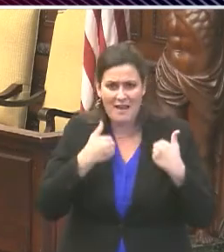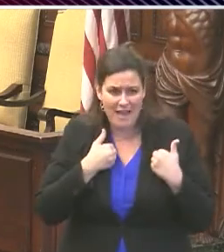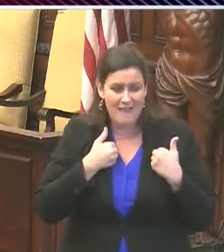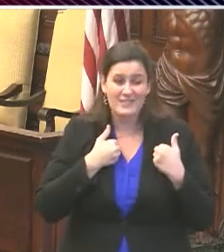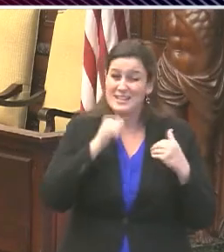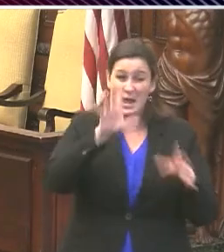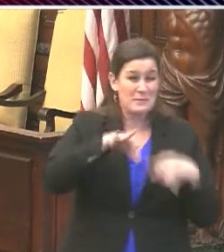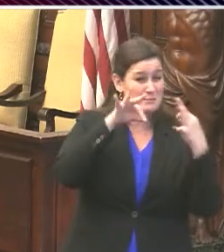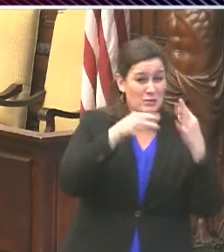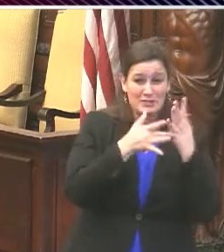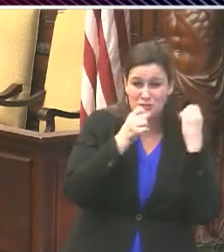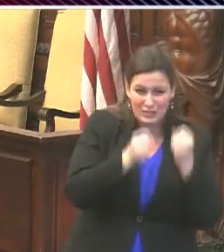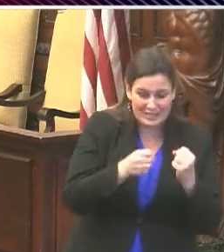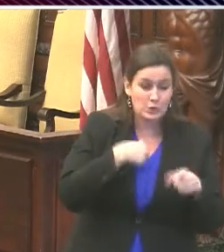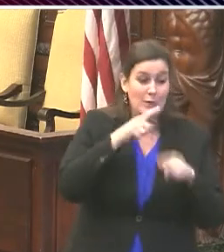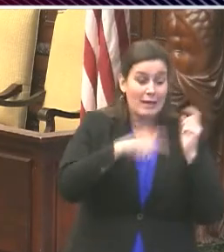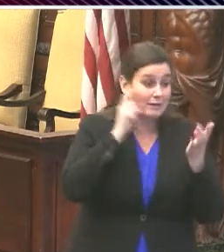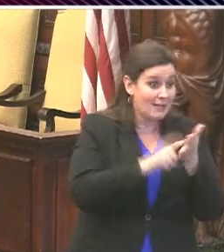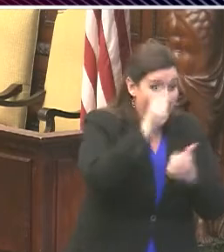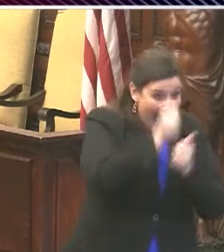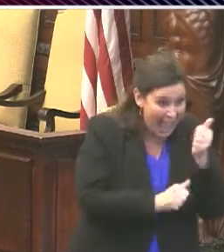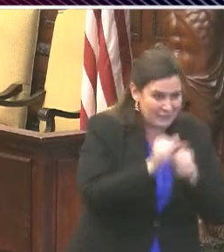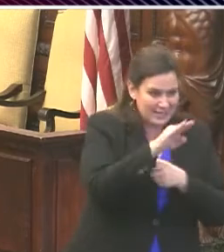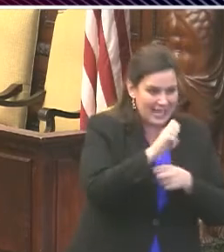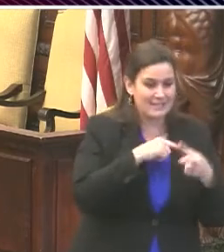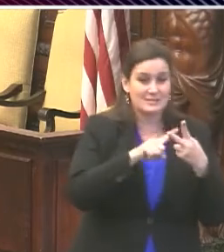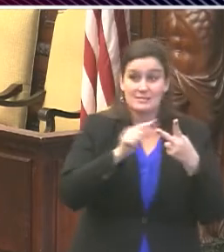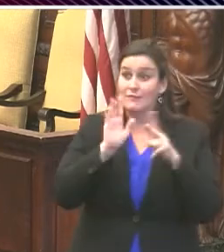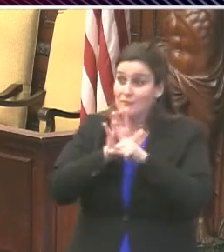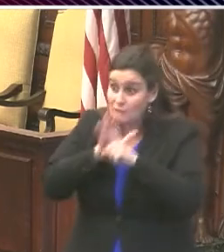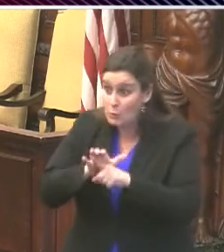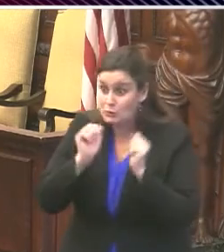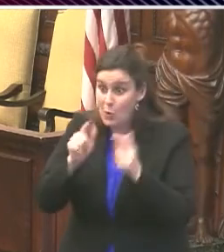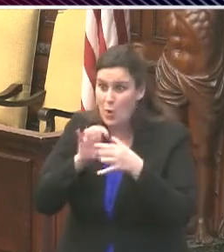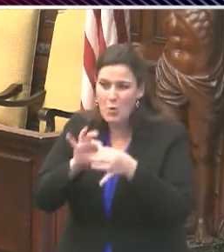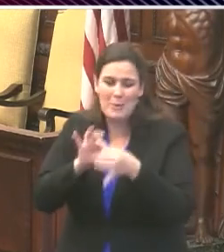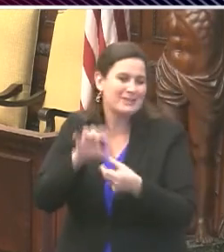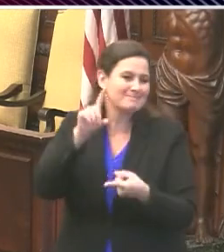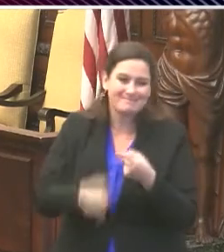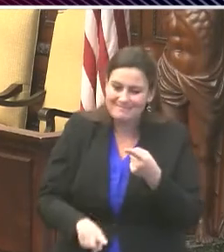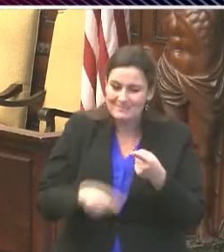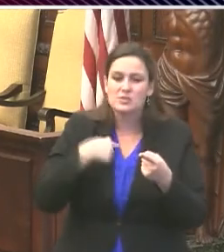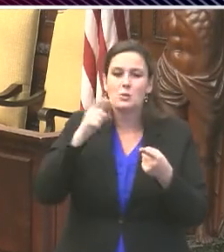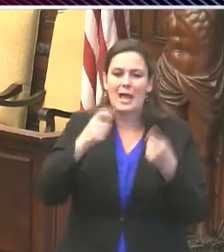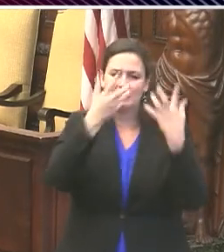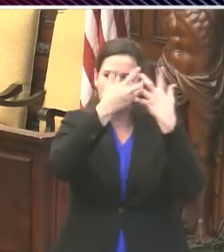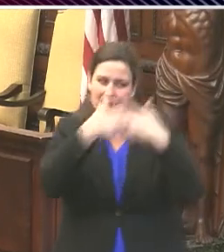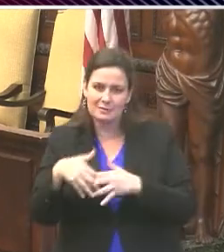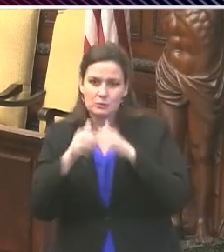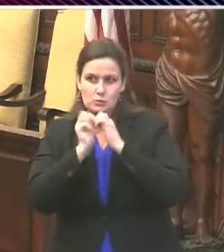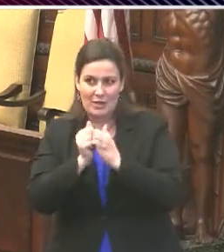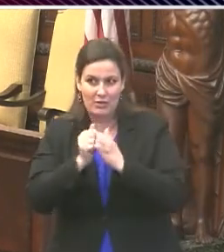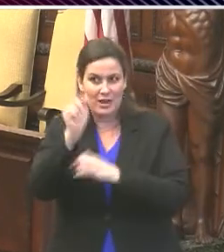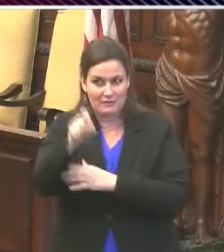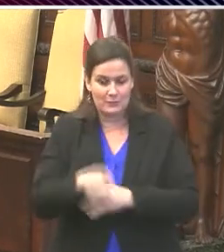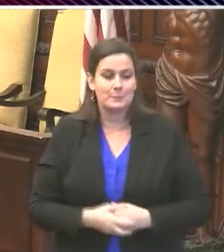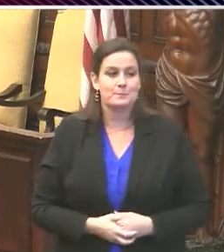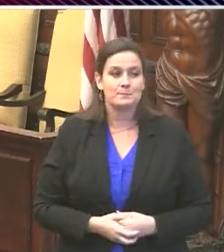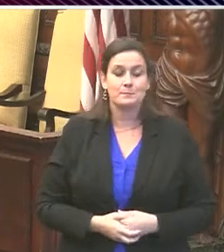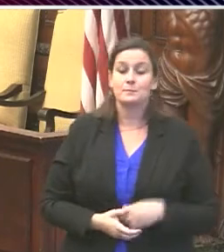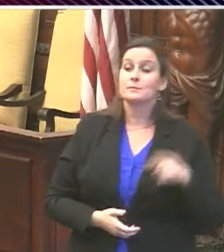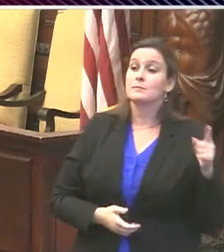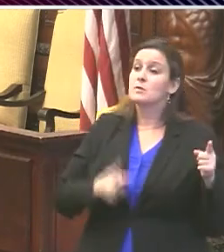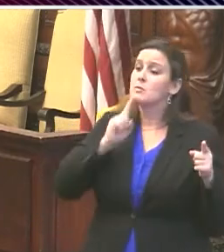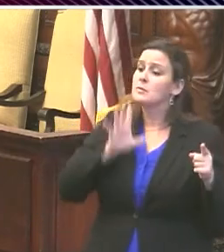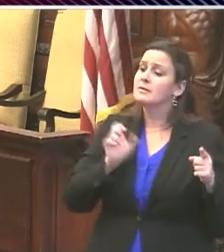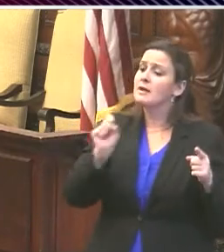able to find every case. You're not going to be able to get everybody to cooperate. And so it needs to work with the other parts of the strategy. Do you feel like